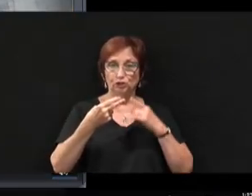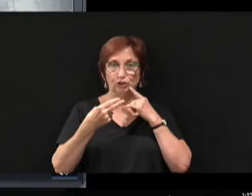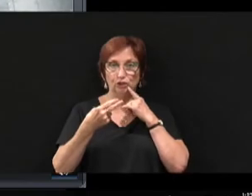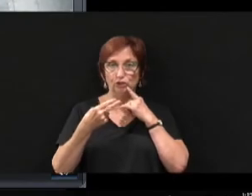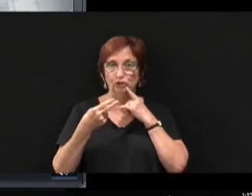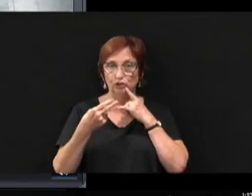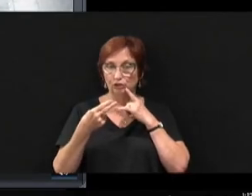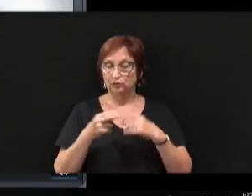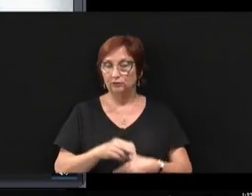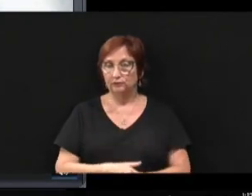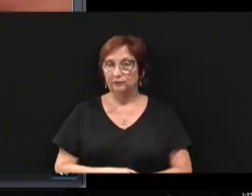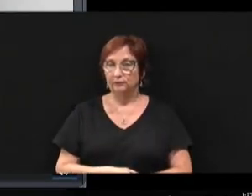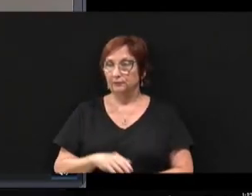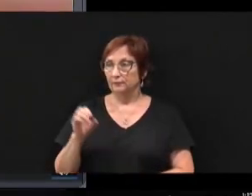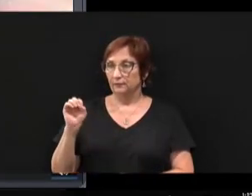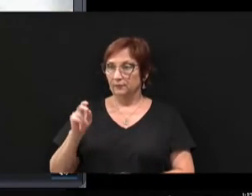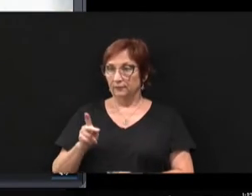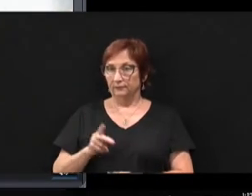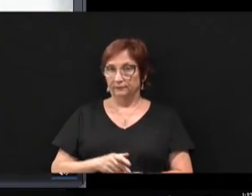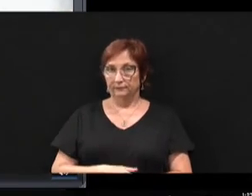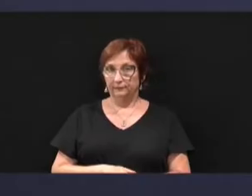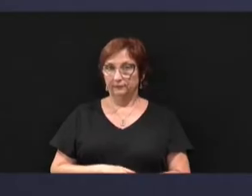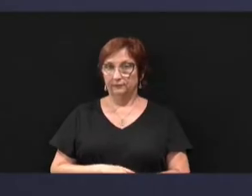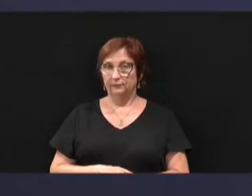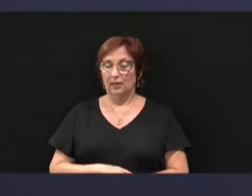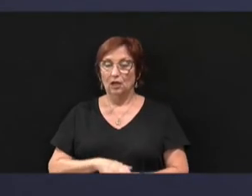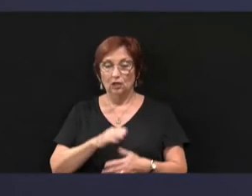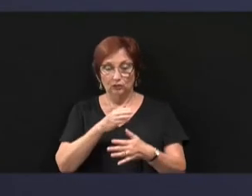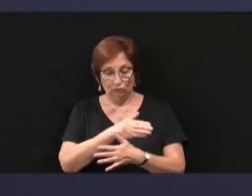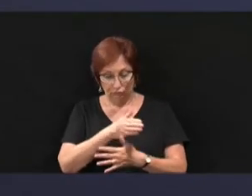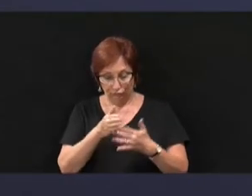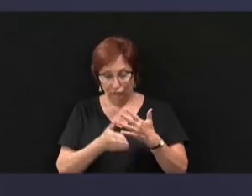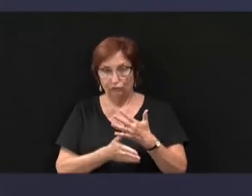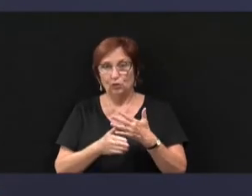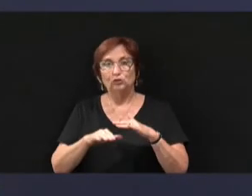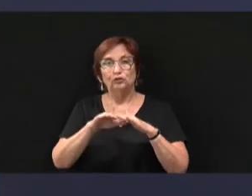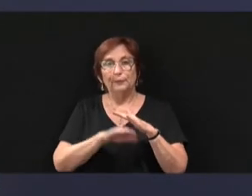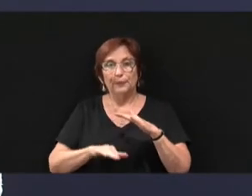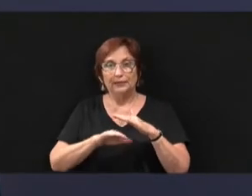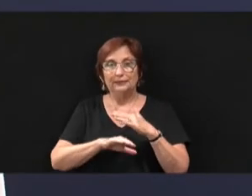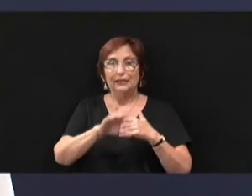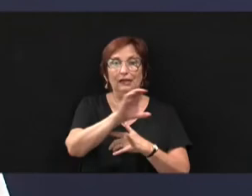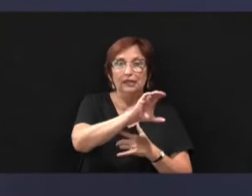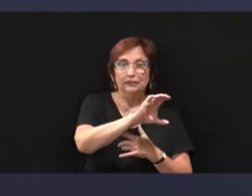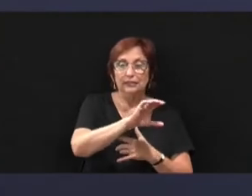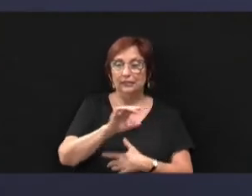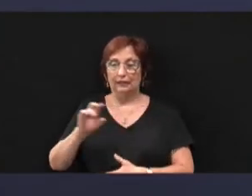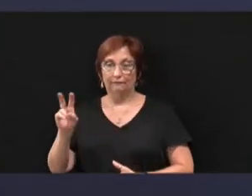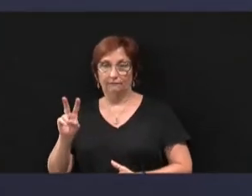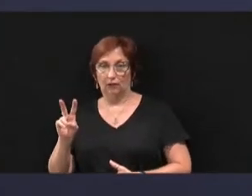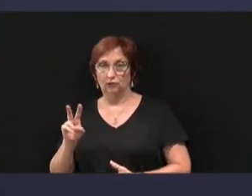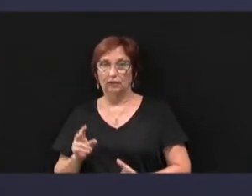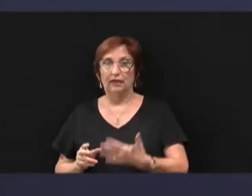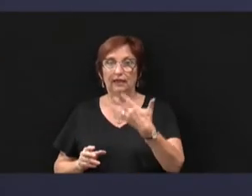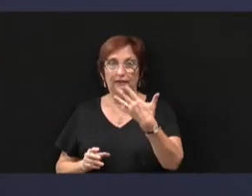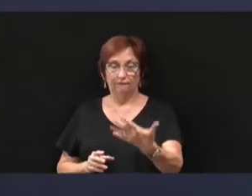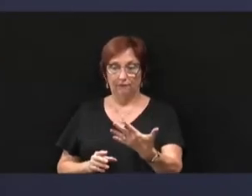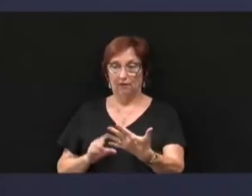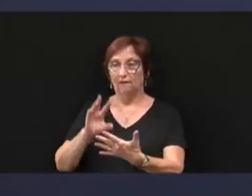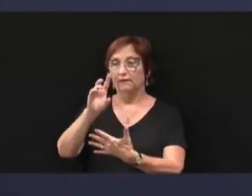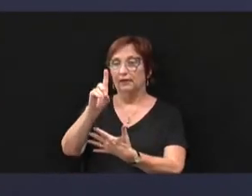shh. Okay, so those are our basic consonants and vowels and our five